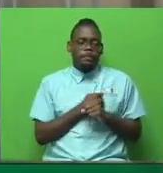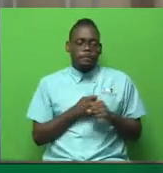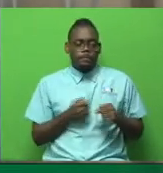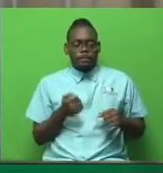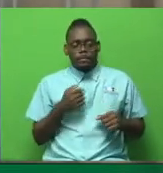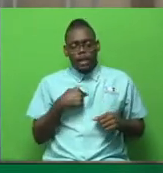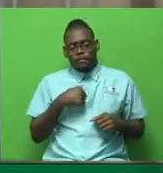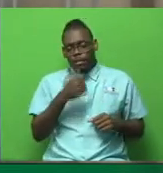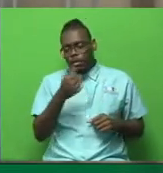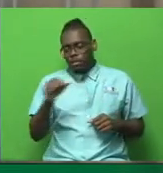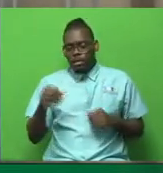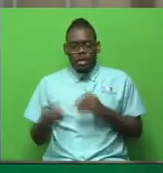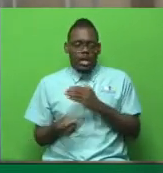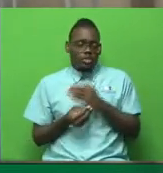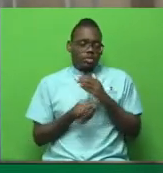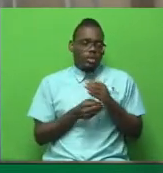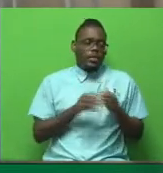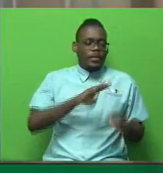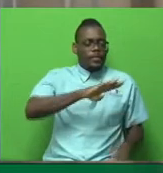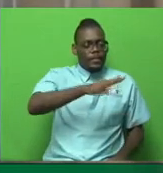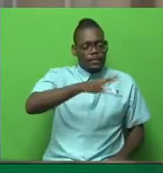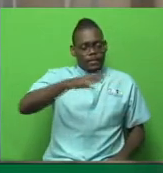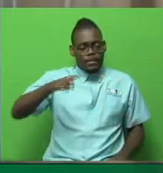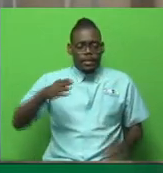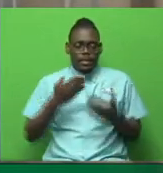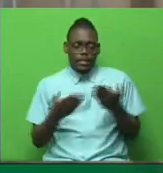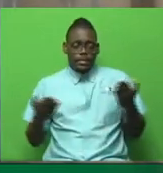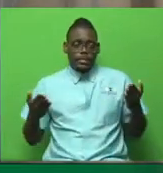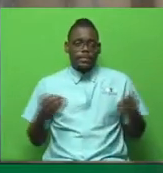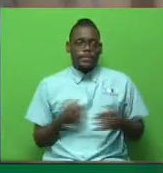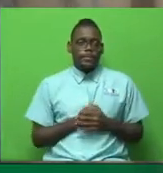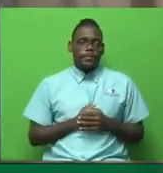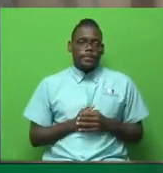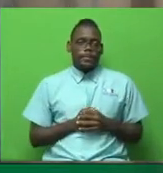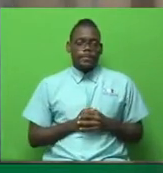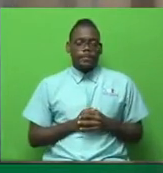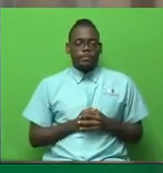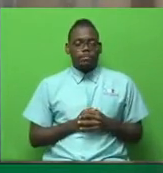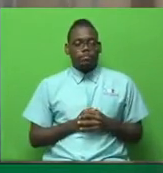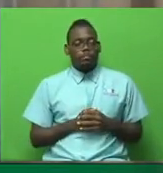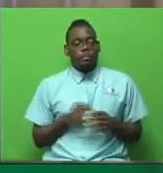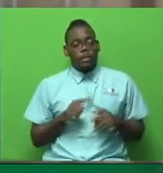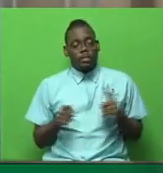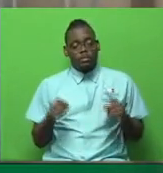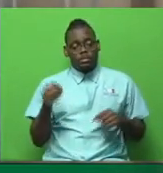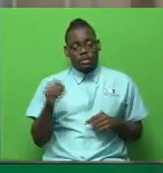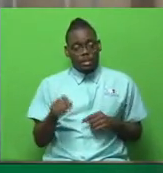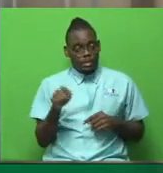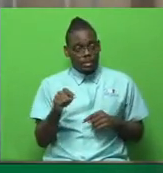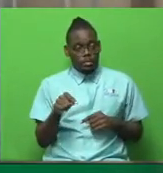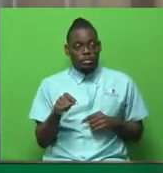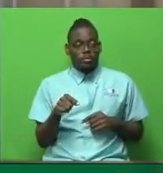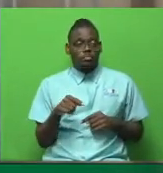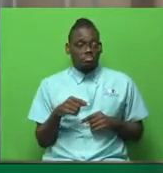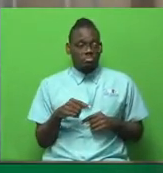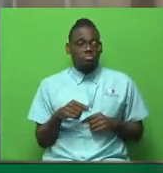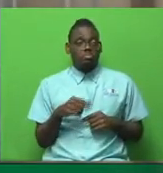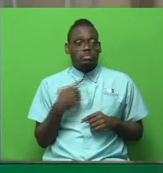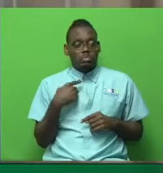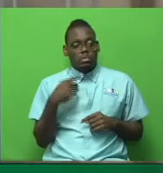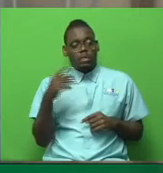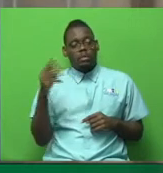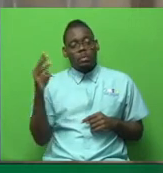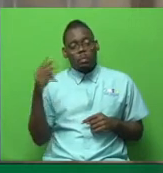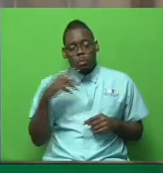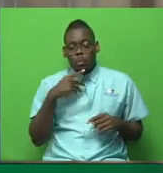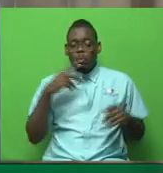else instead this color's pnm regime chose average citizens hard-working citizens